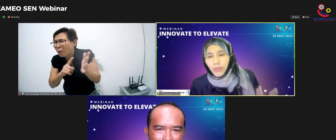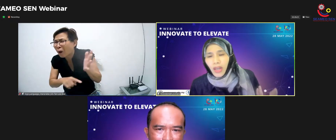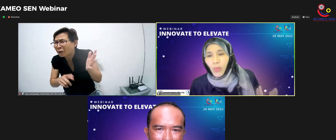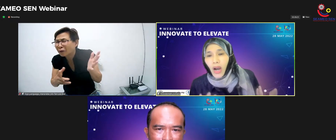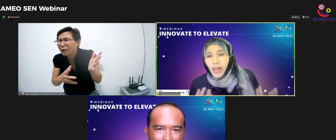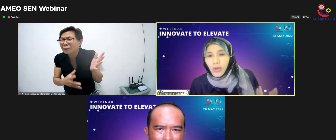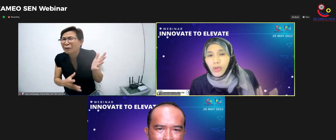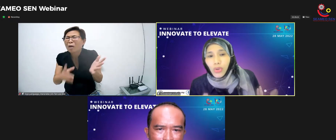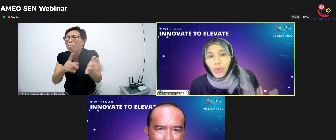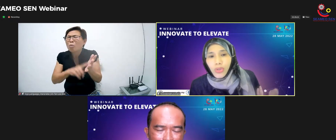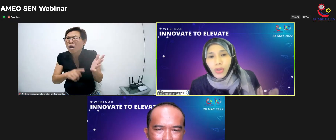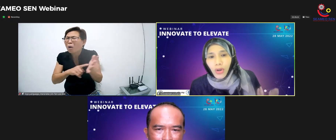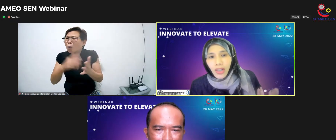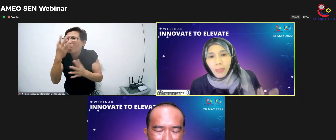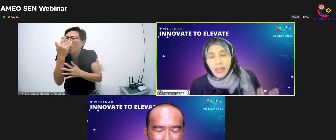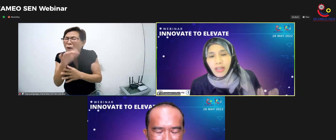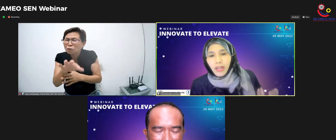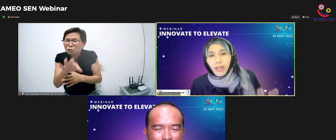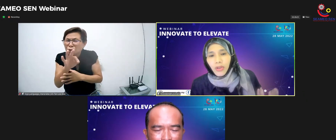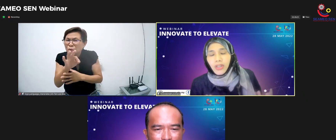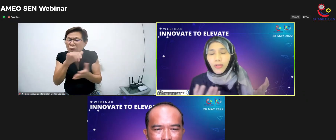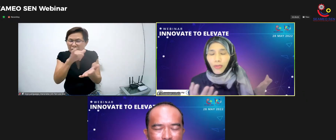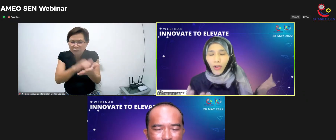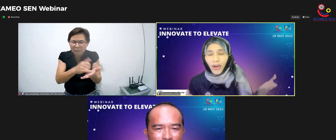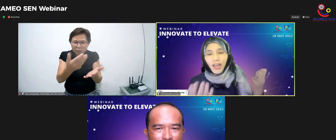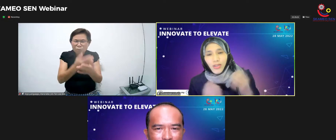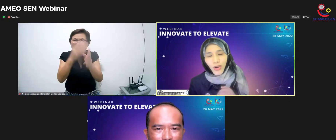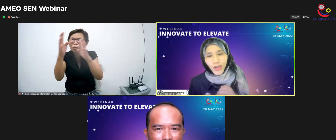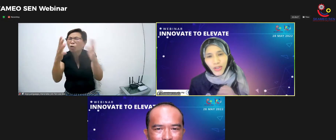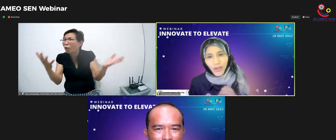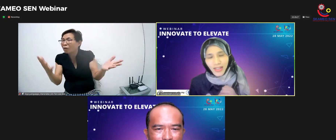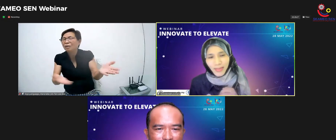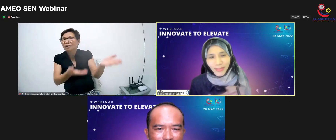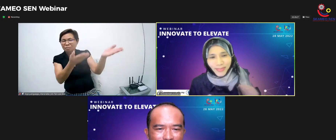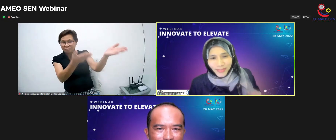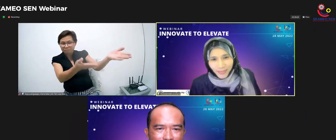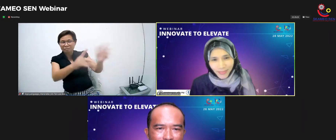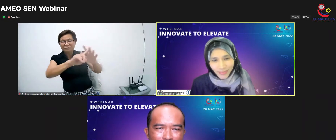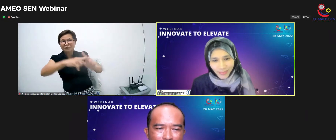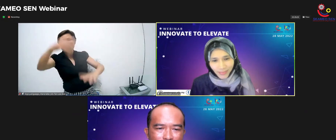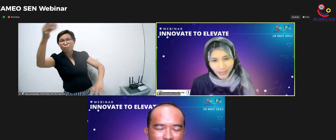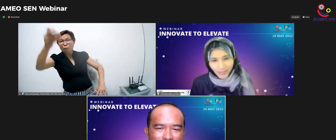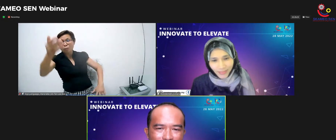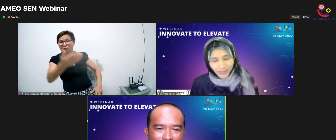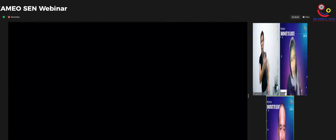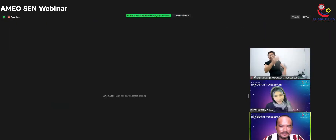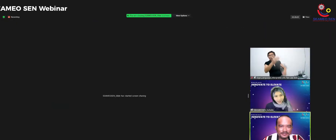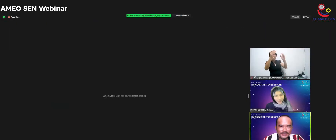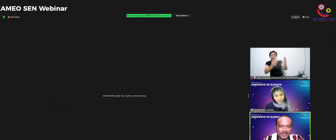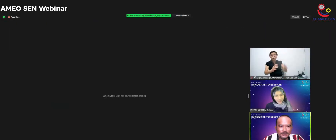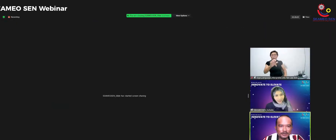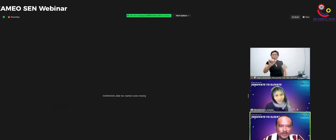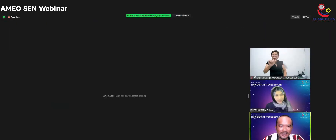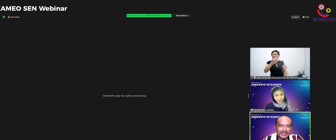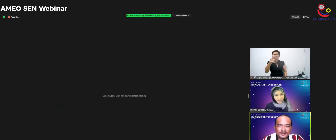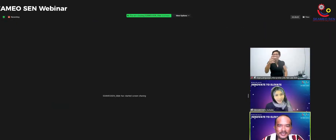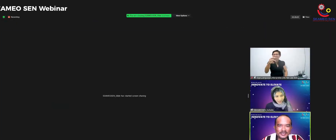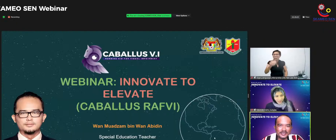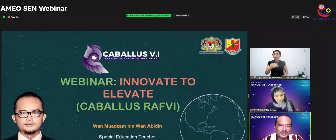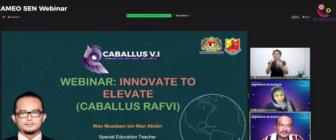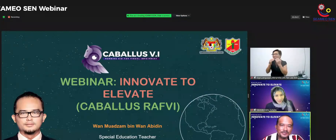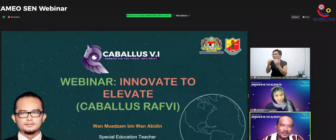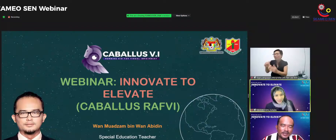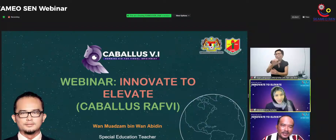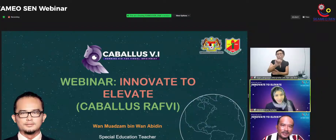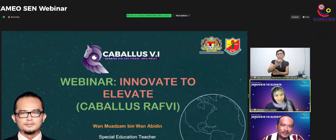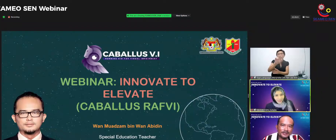to innovate and why did you choose on that particular innovation? The floor is yours, Cikgu Azam. Okay. Thank you, Sohaila.